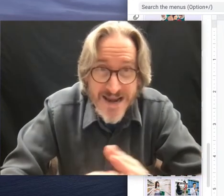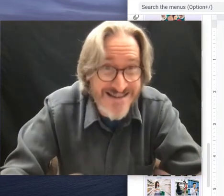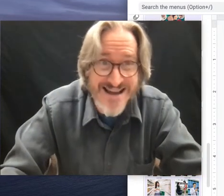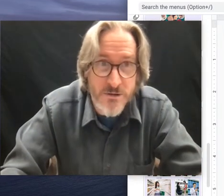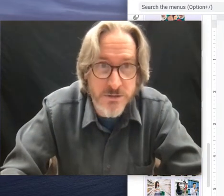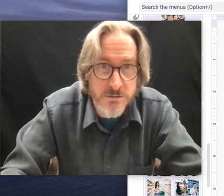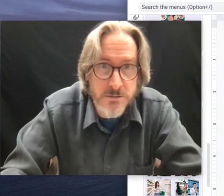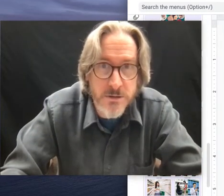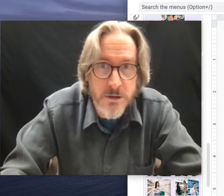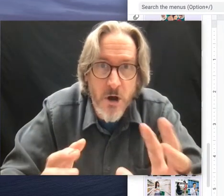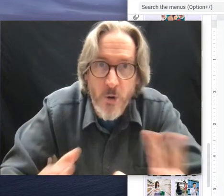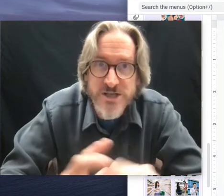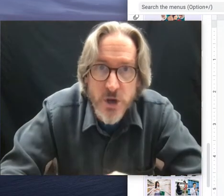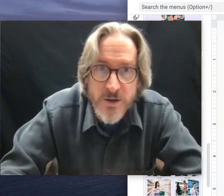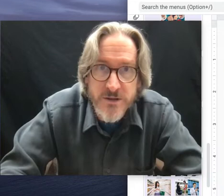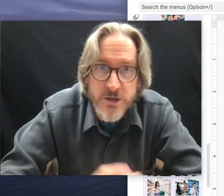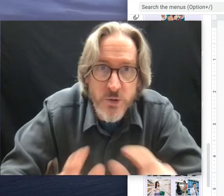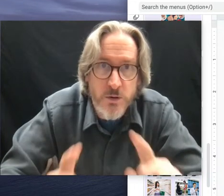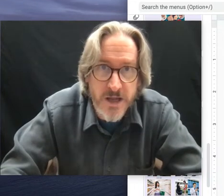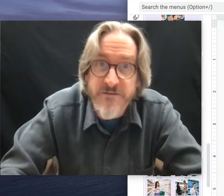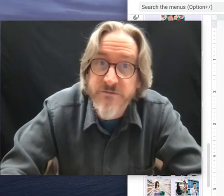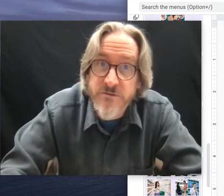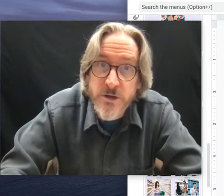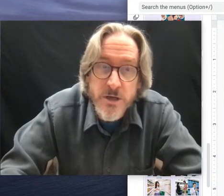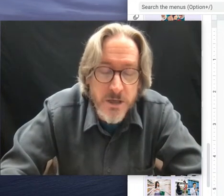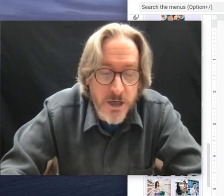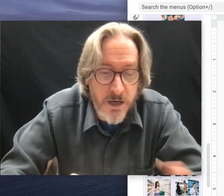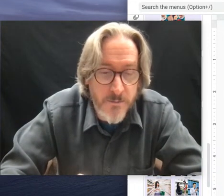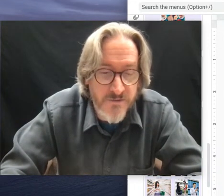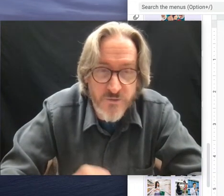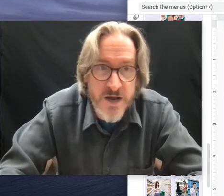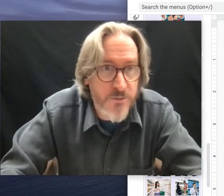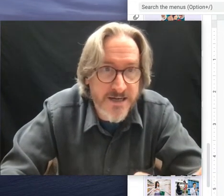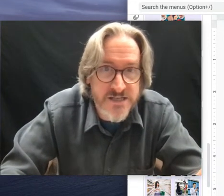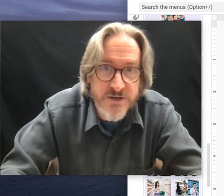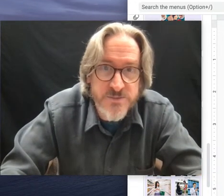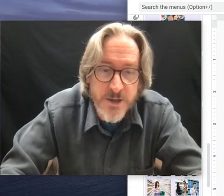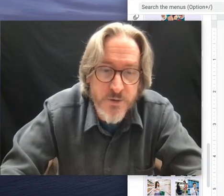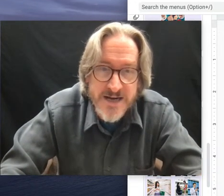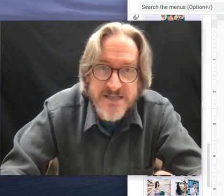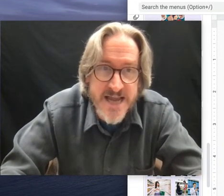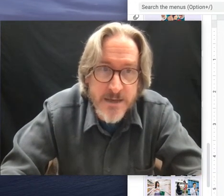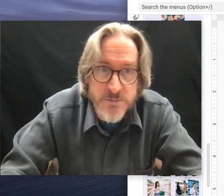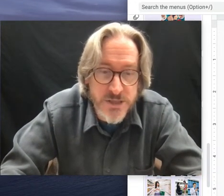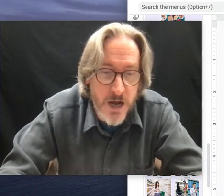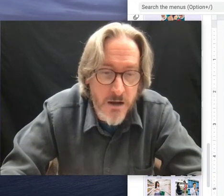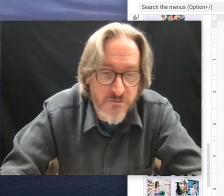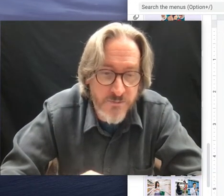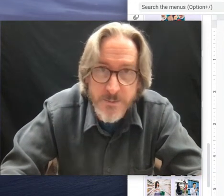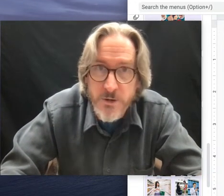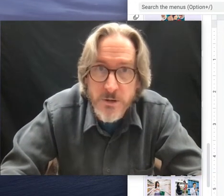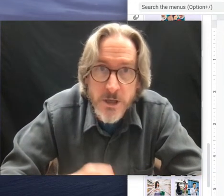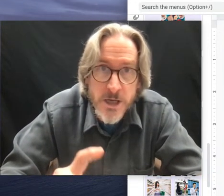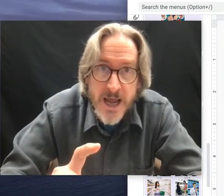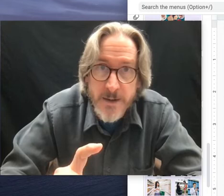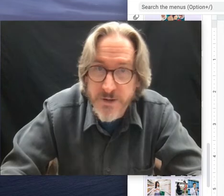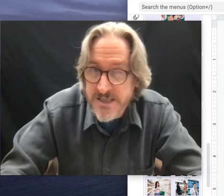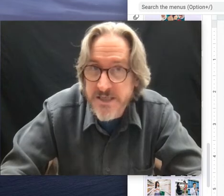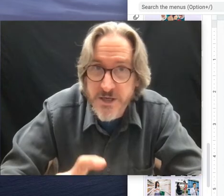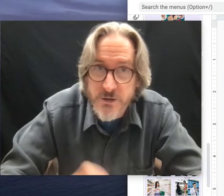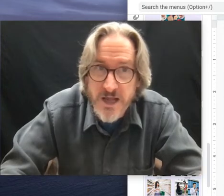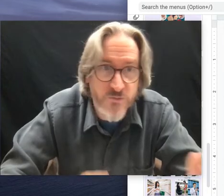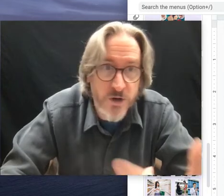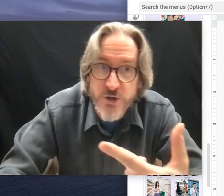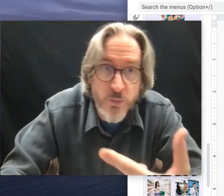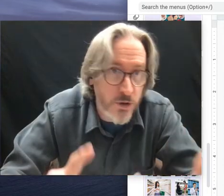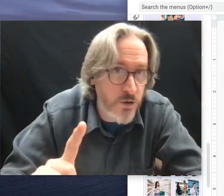When in doubt, always go with your life. If you've got to practice fingerspelling, practice names of people and places